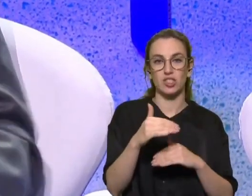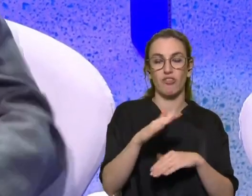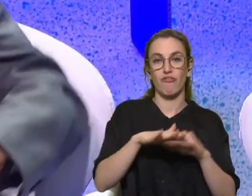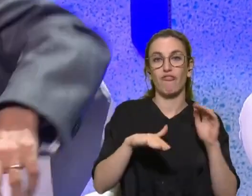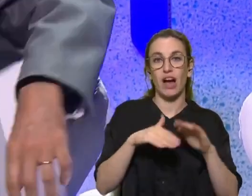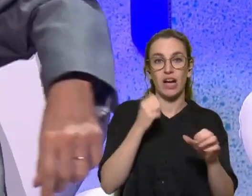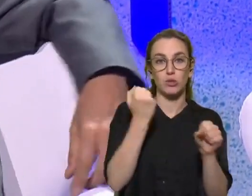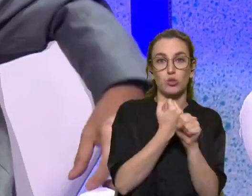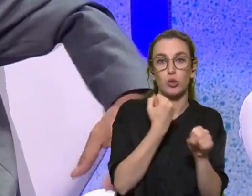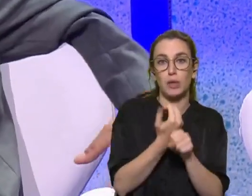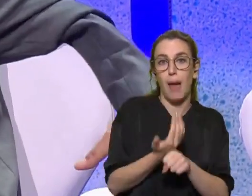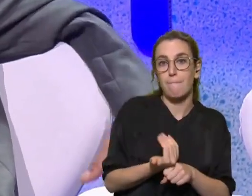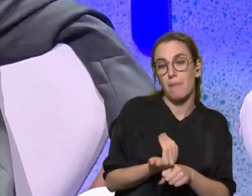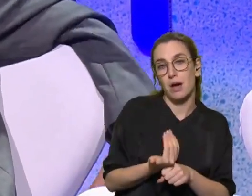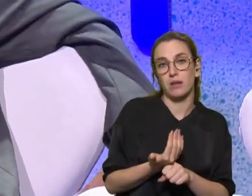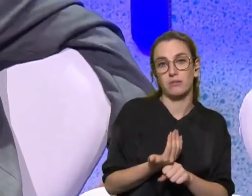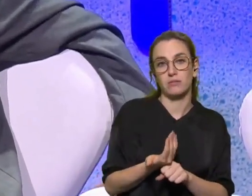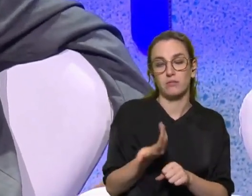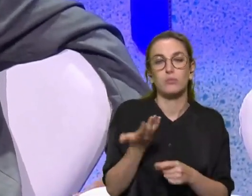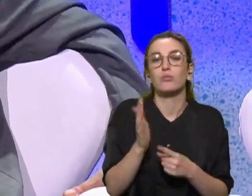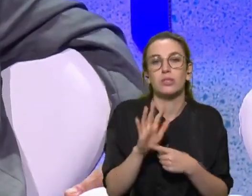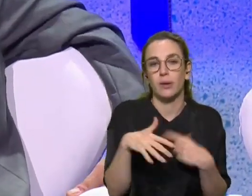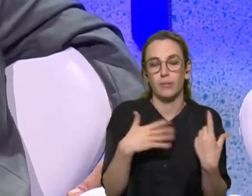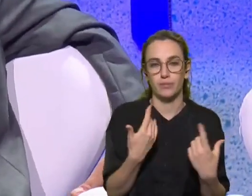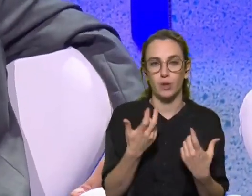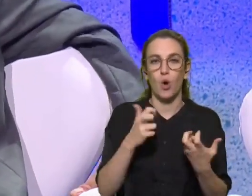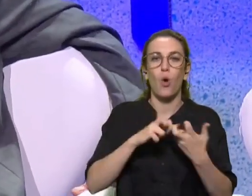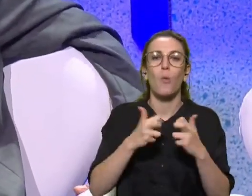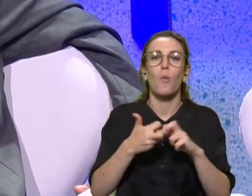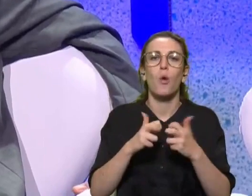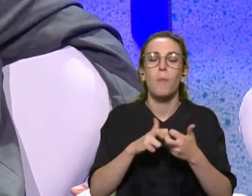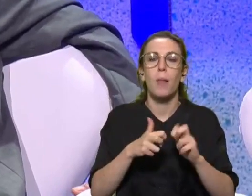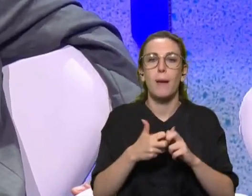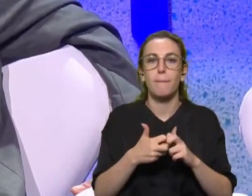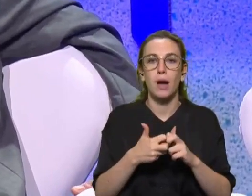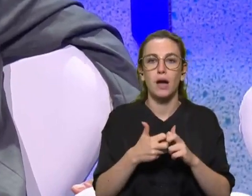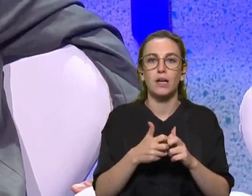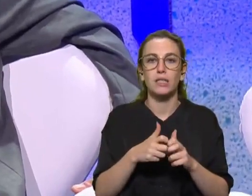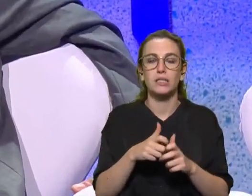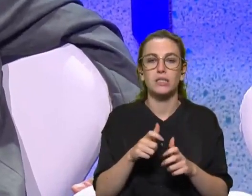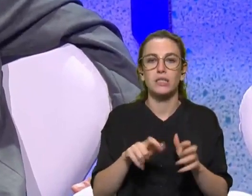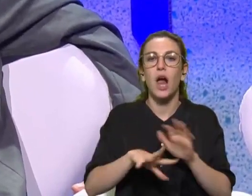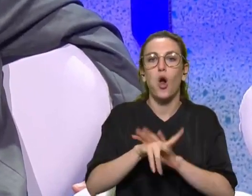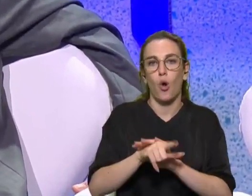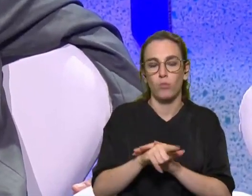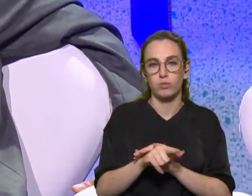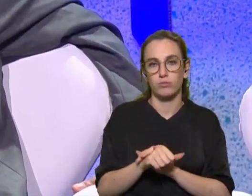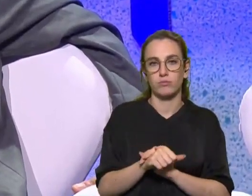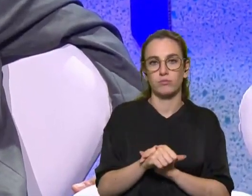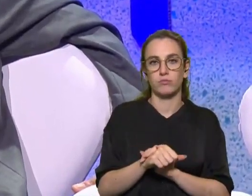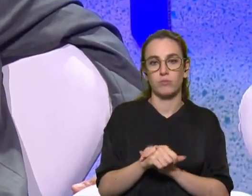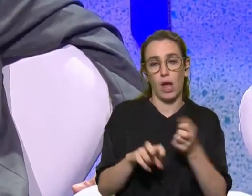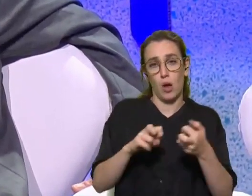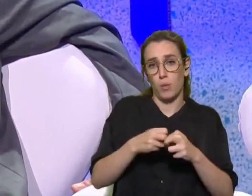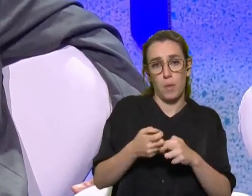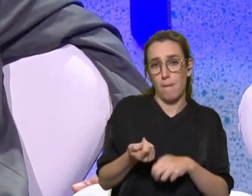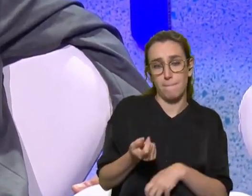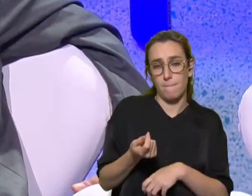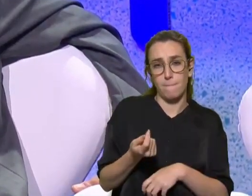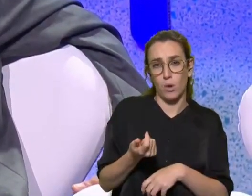productivity. And when, let's imagine solving a fraud